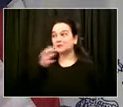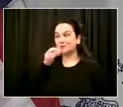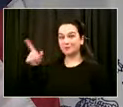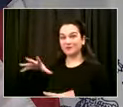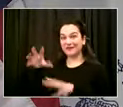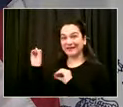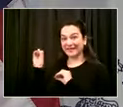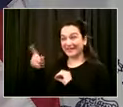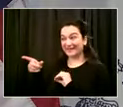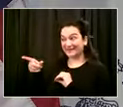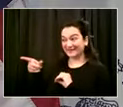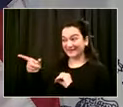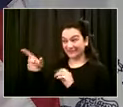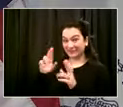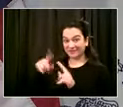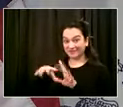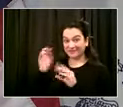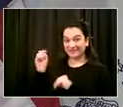nation status for your next question.